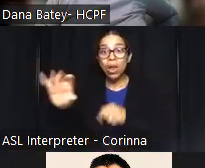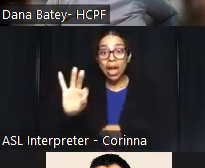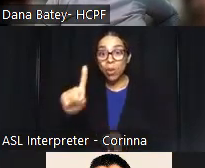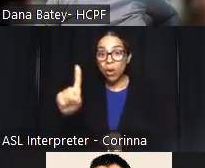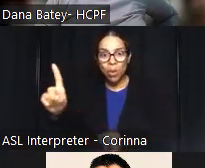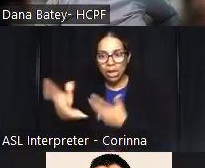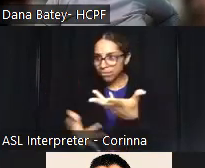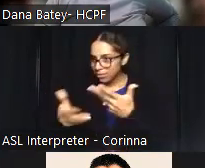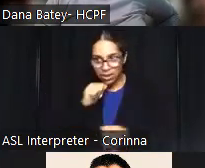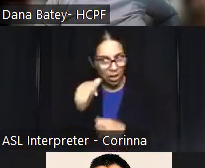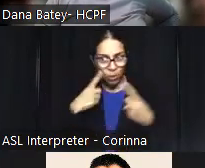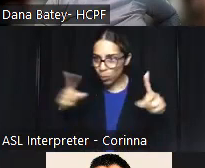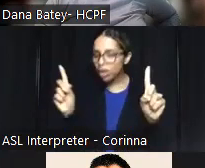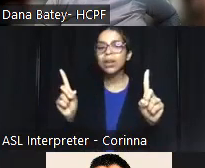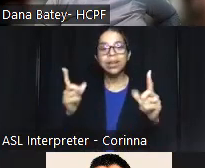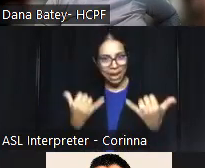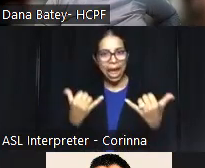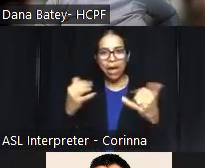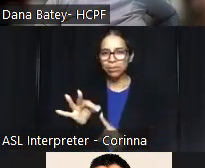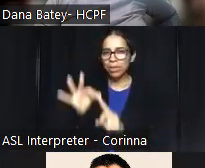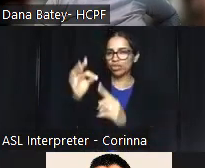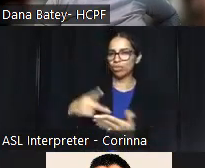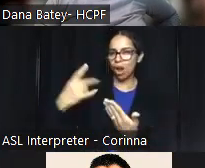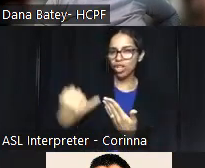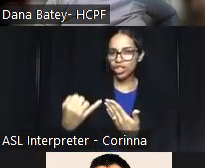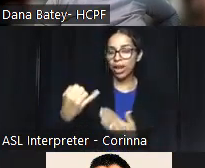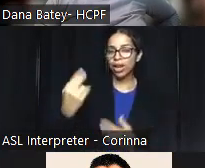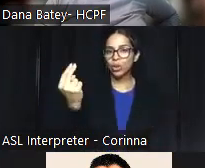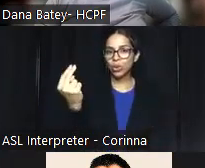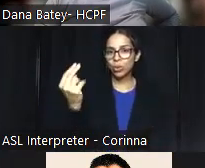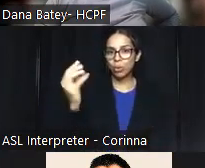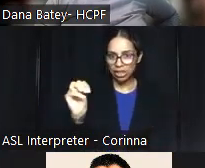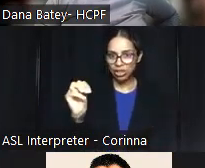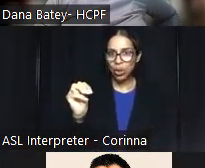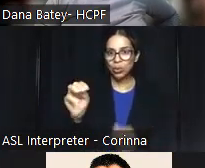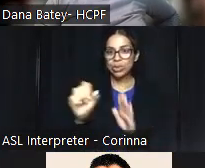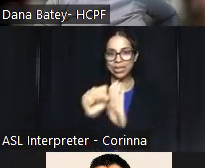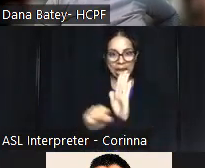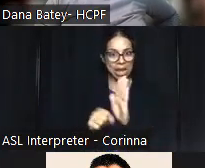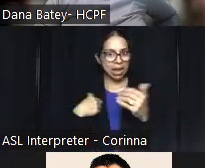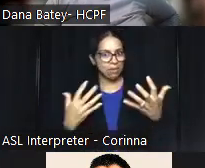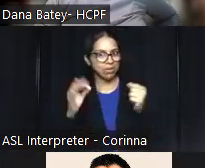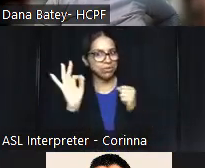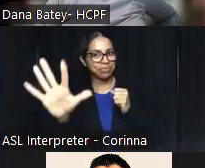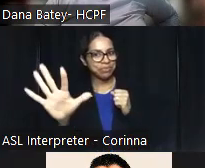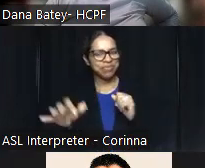so they got a special project in New Mexico. I thought that was worth bringing up. And then when it comes to